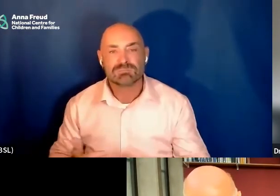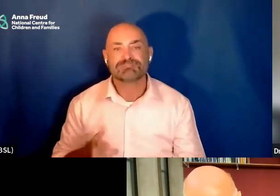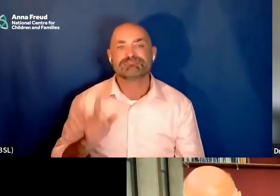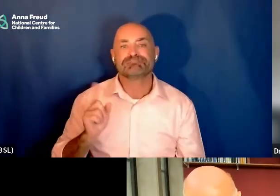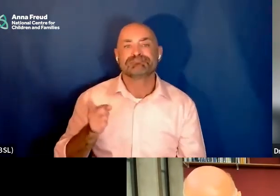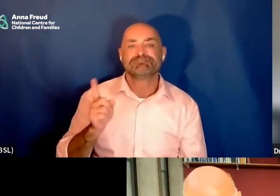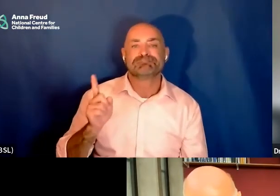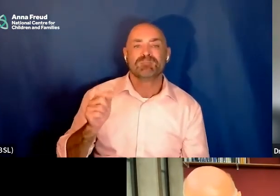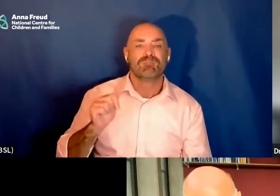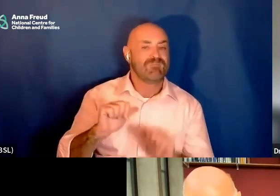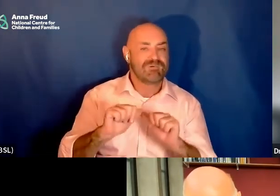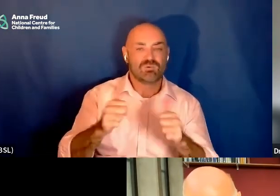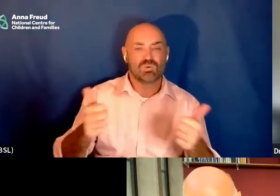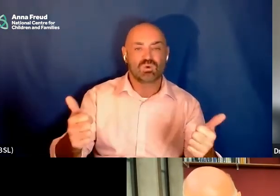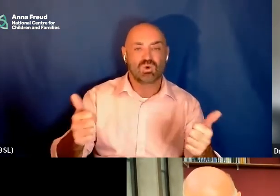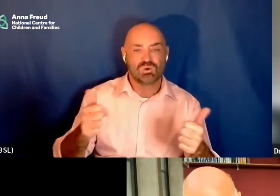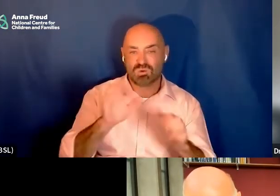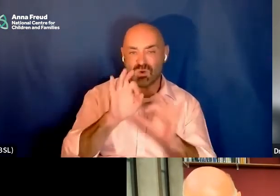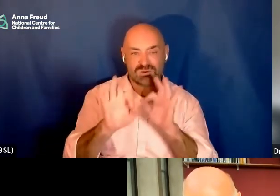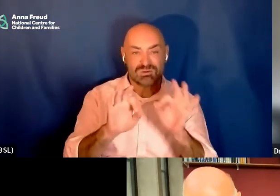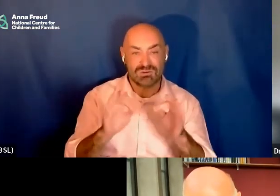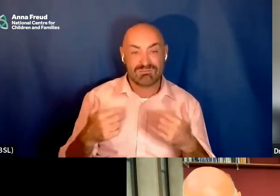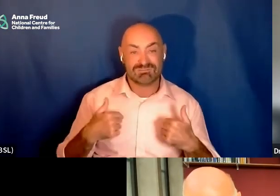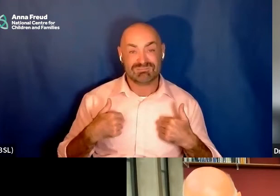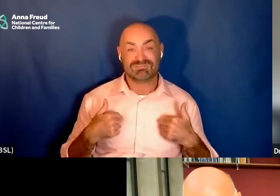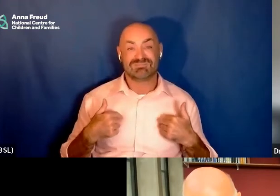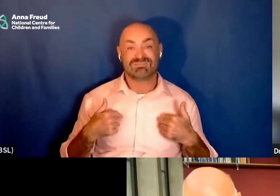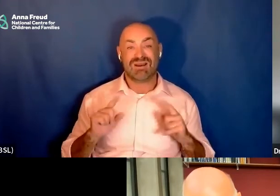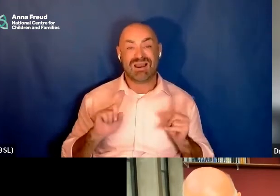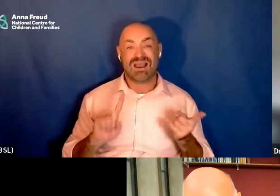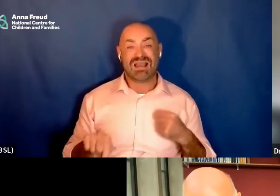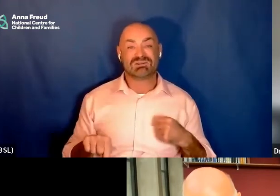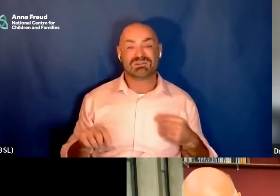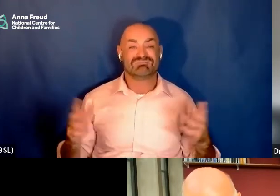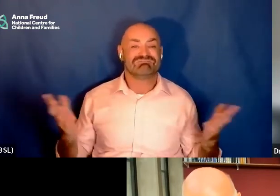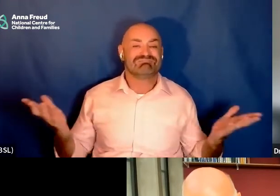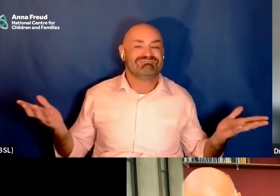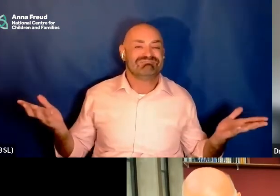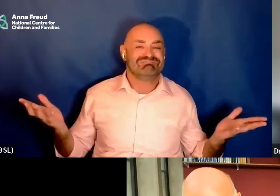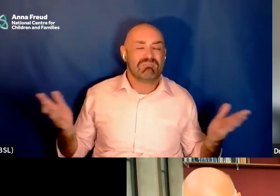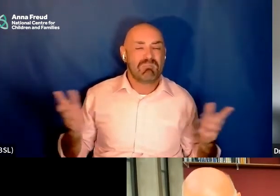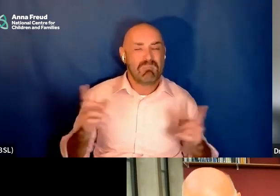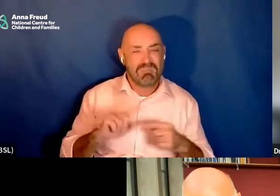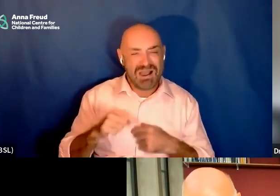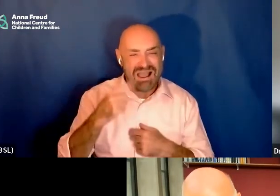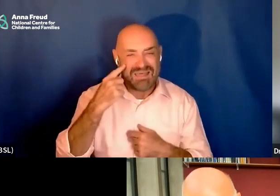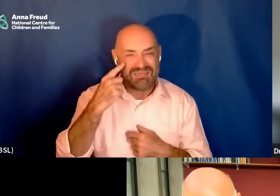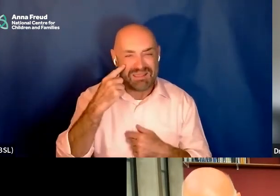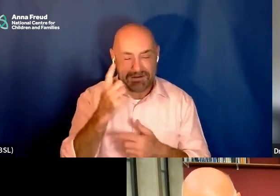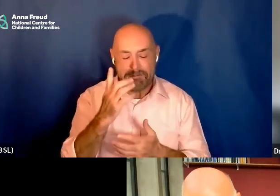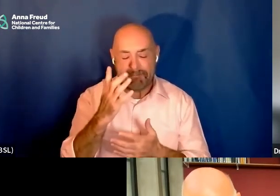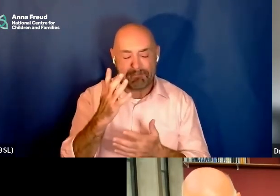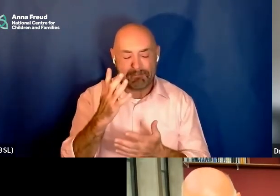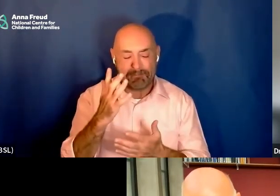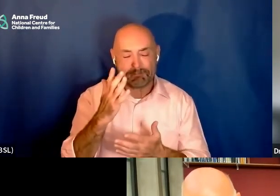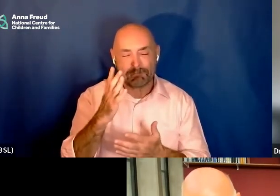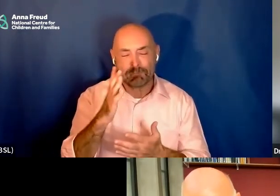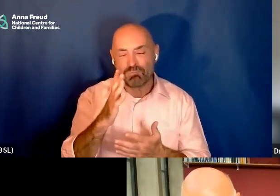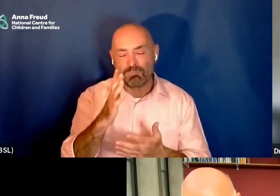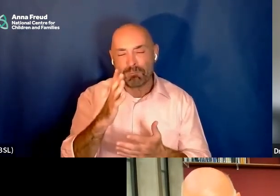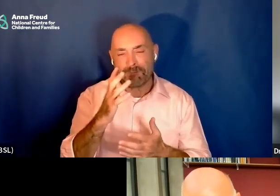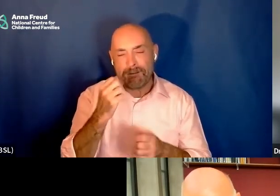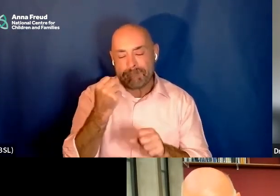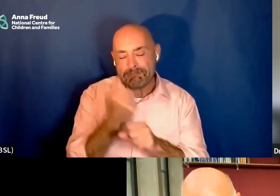question. Unfortunately, I don't know if I have all the answers to that, but I think part of it that we see is making